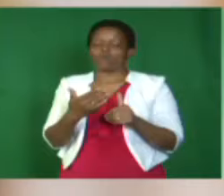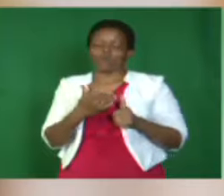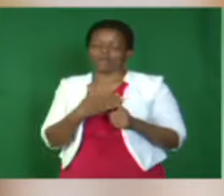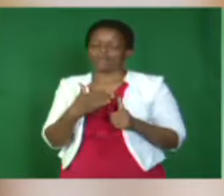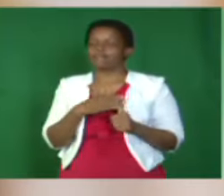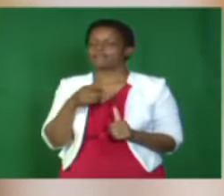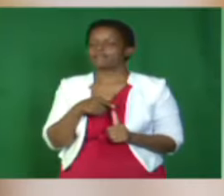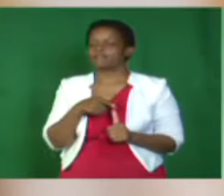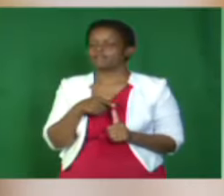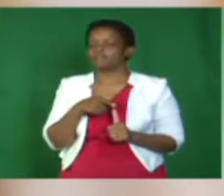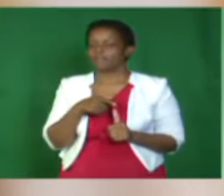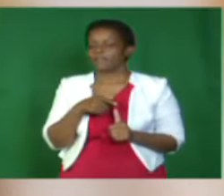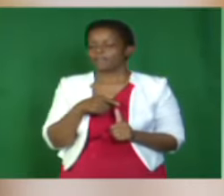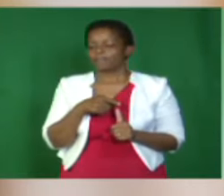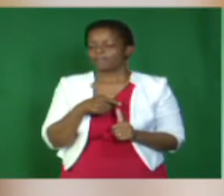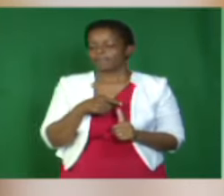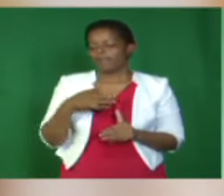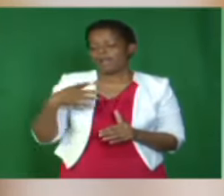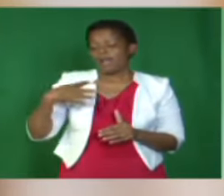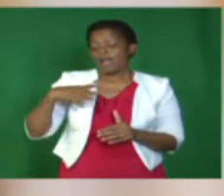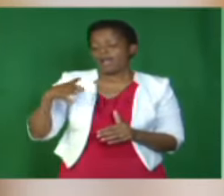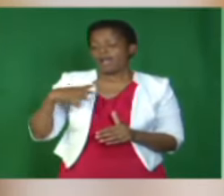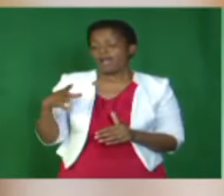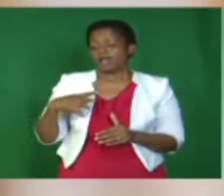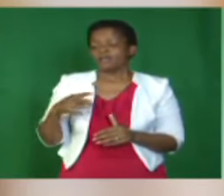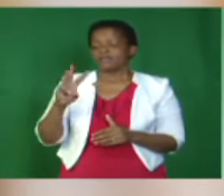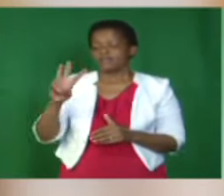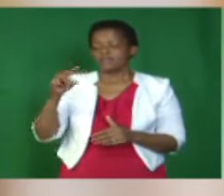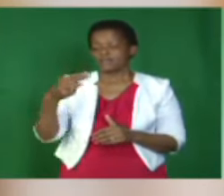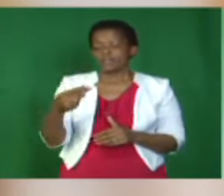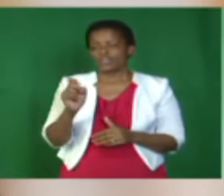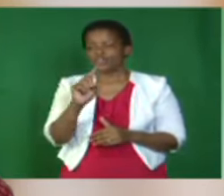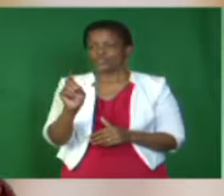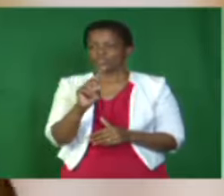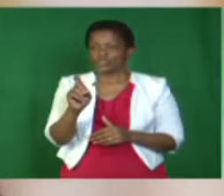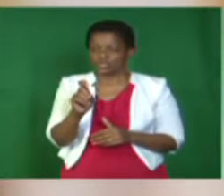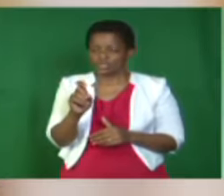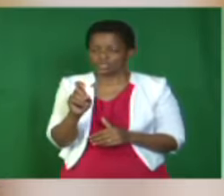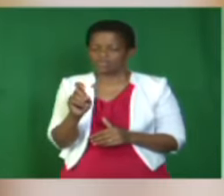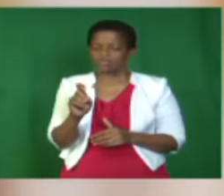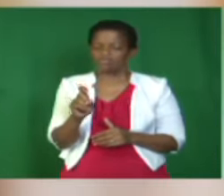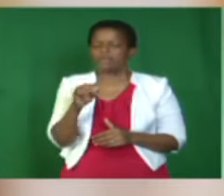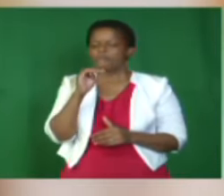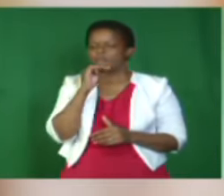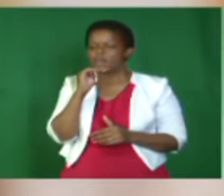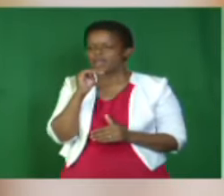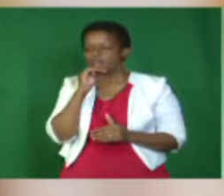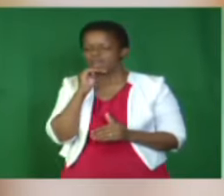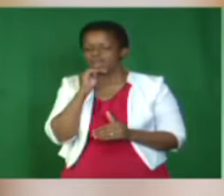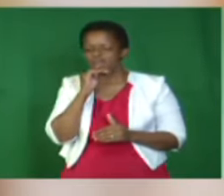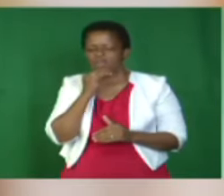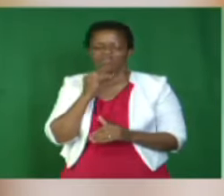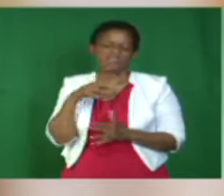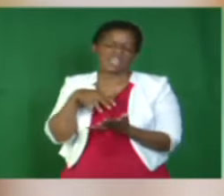text. There's a type of question. These WH questions, like I would have said, they are lower order questions. There are